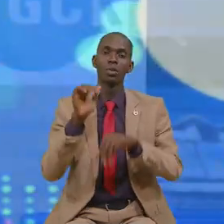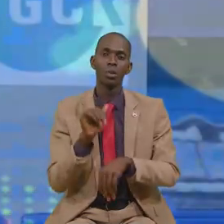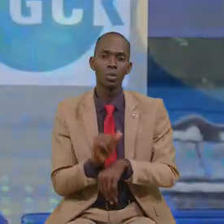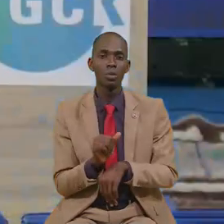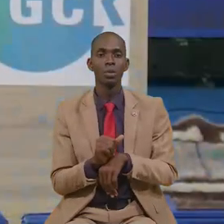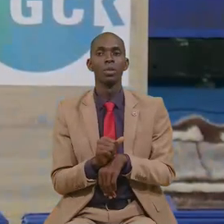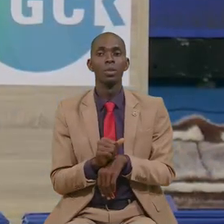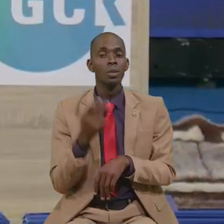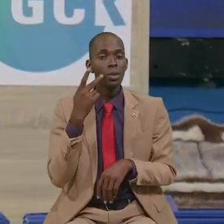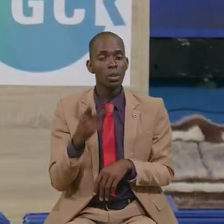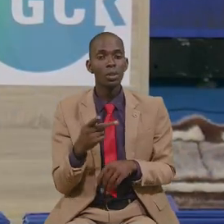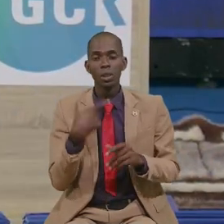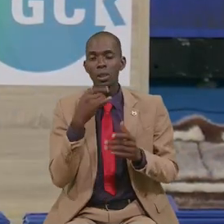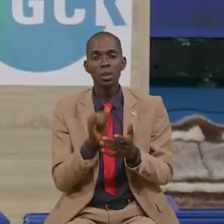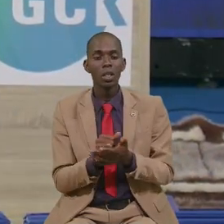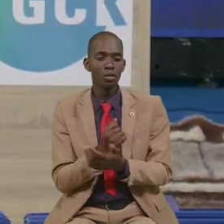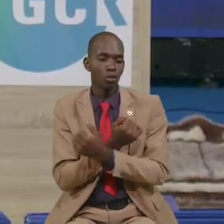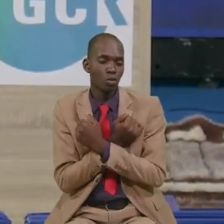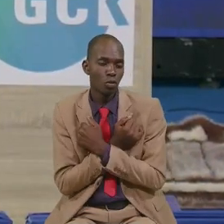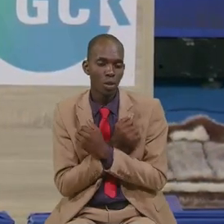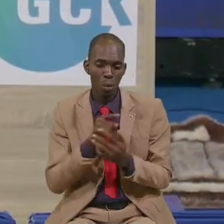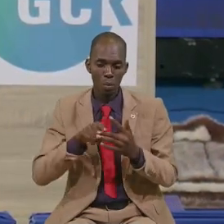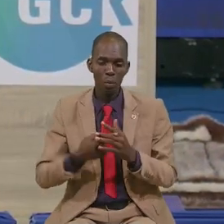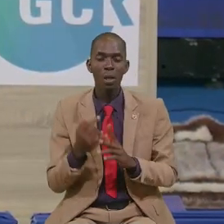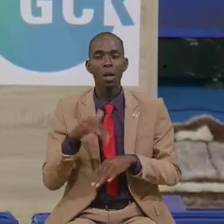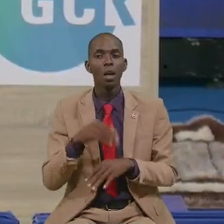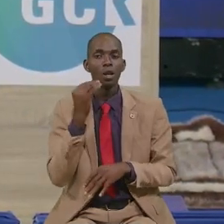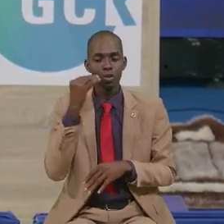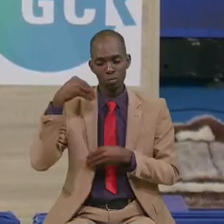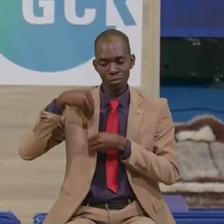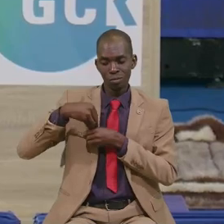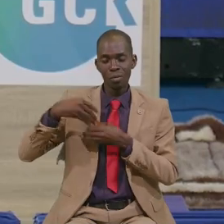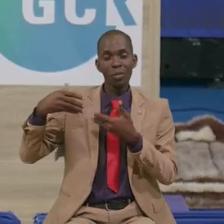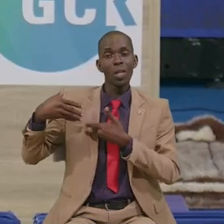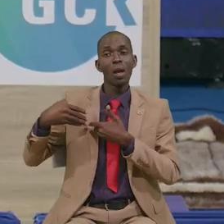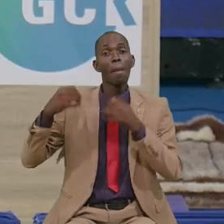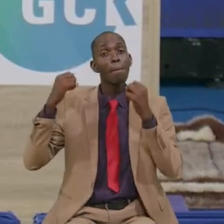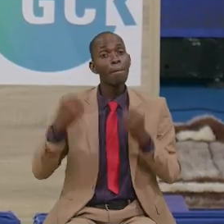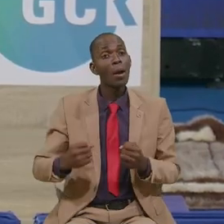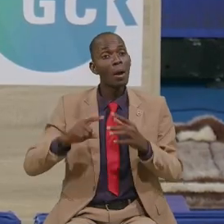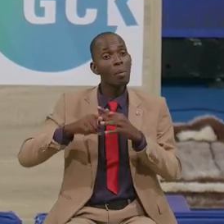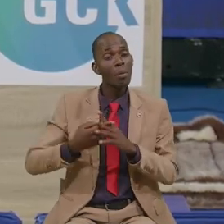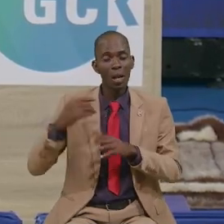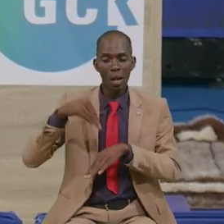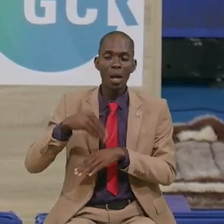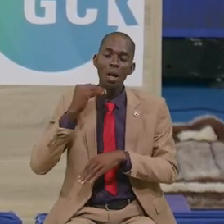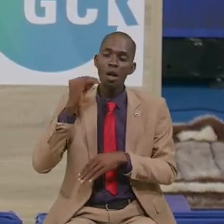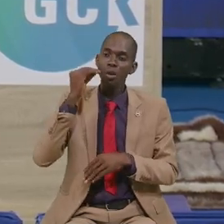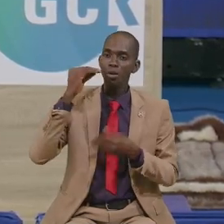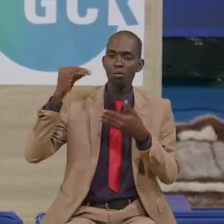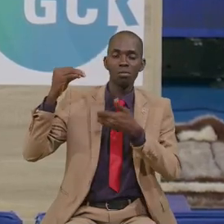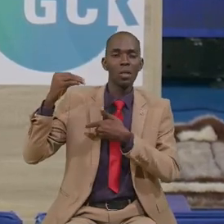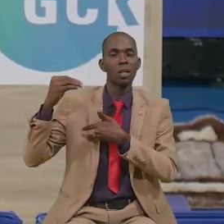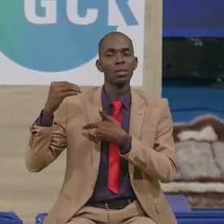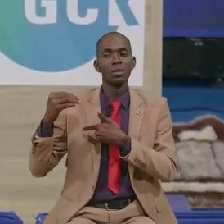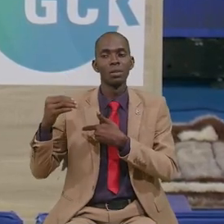charity begins at home, inside here. In fact, power begins at home, inside there.